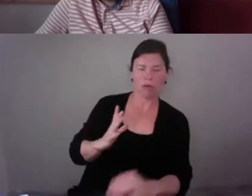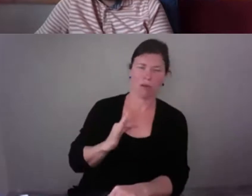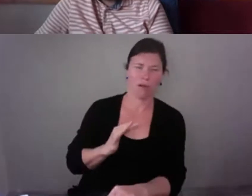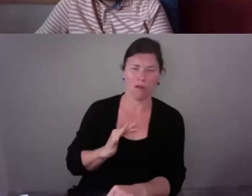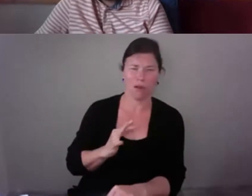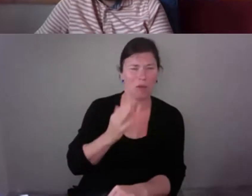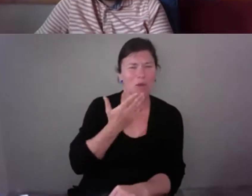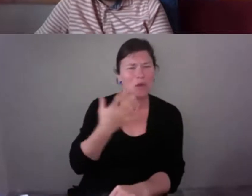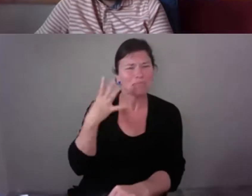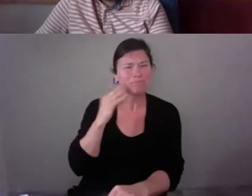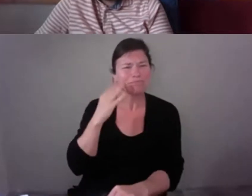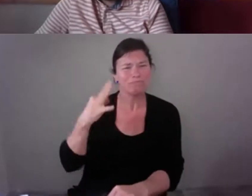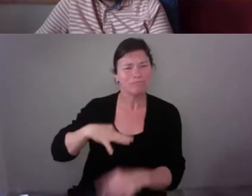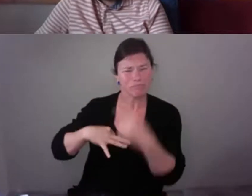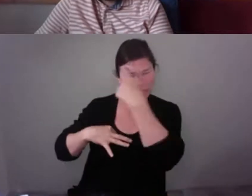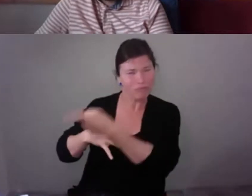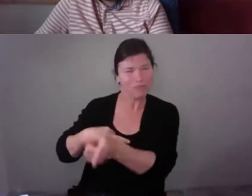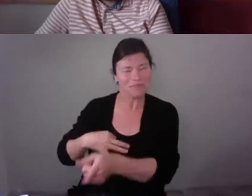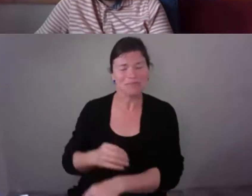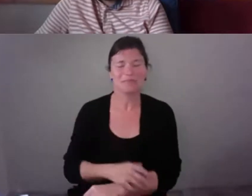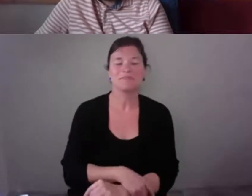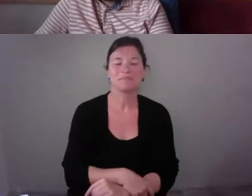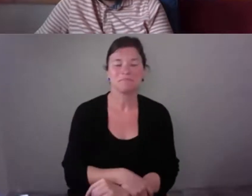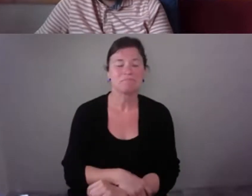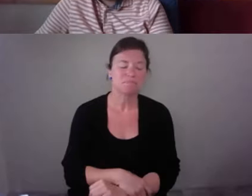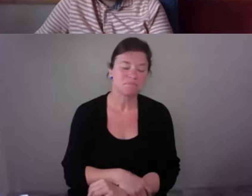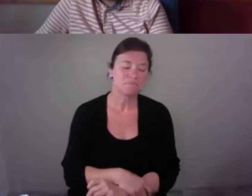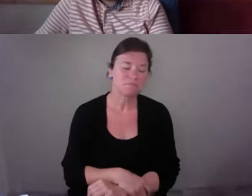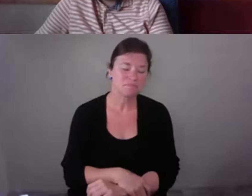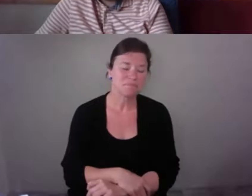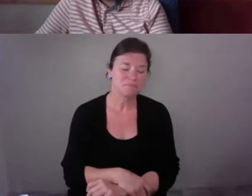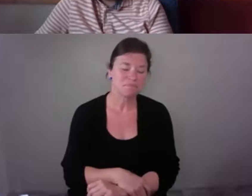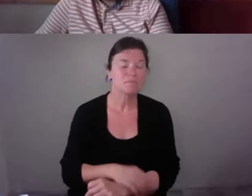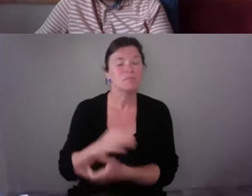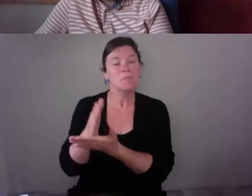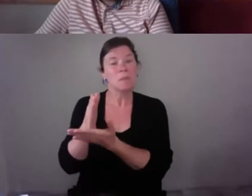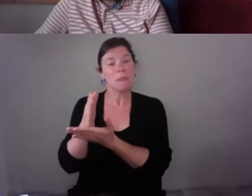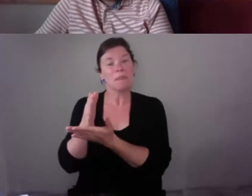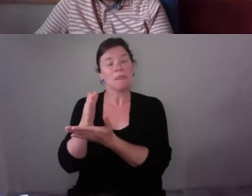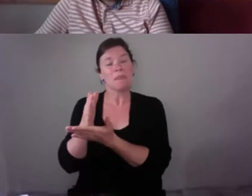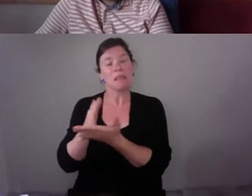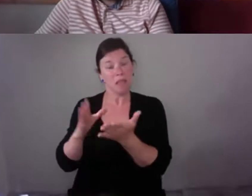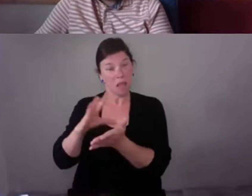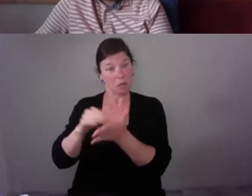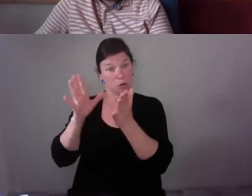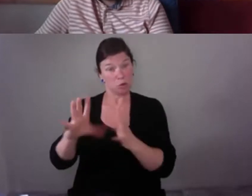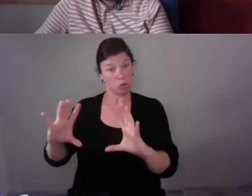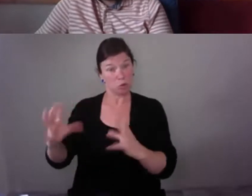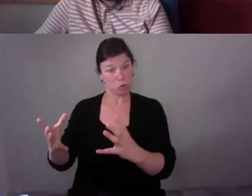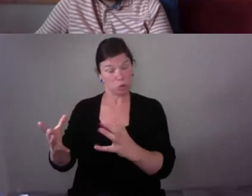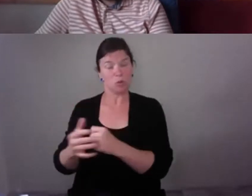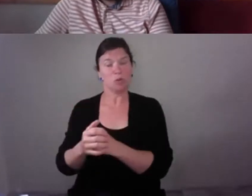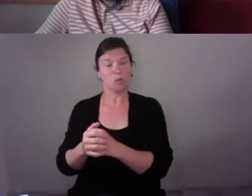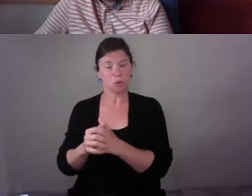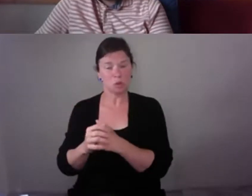like I like and we have students that give us feedback, and they say